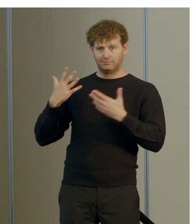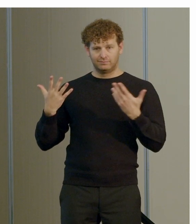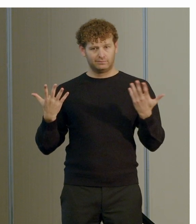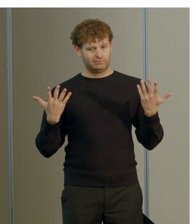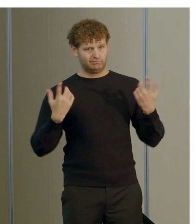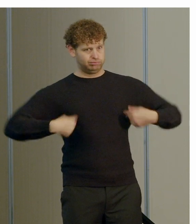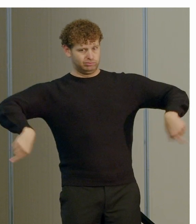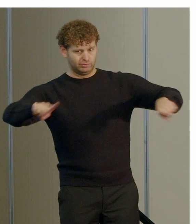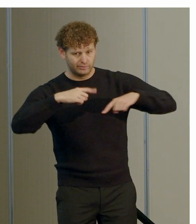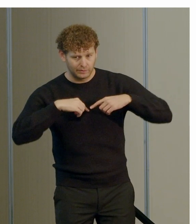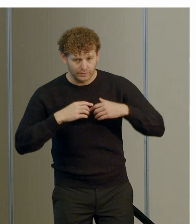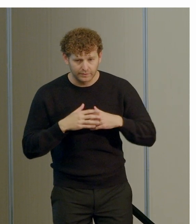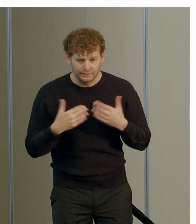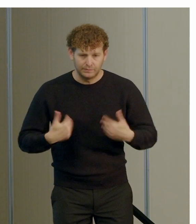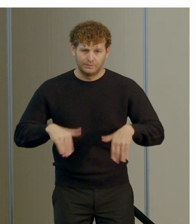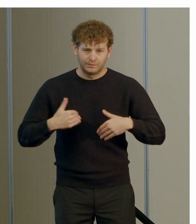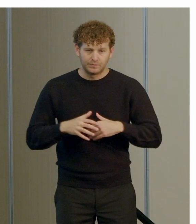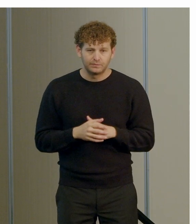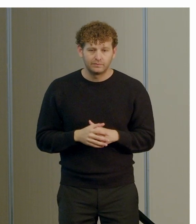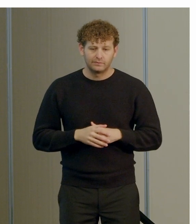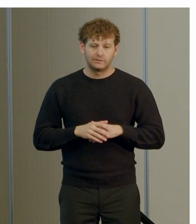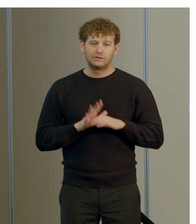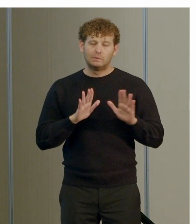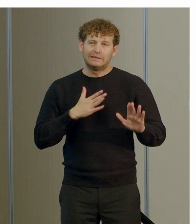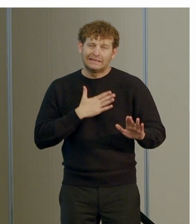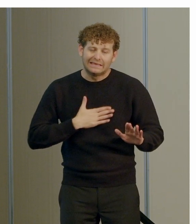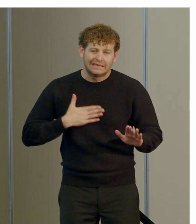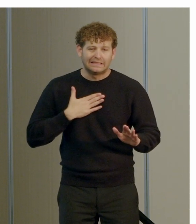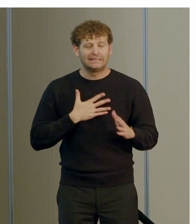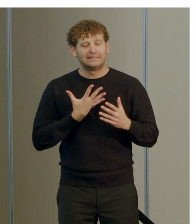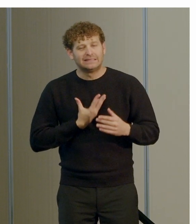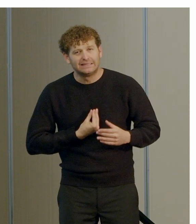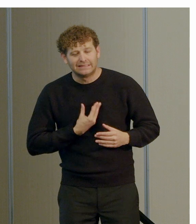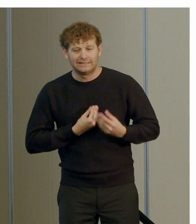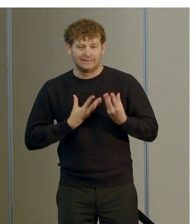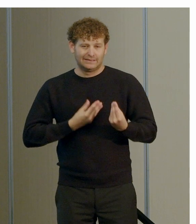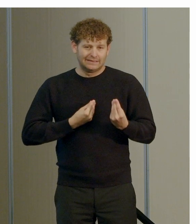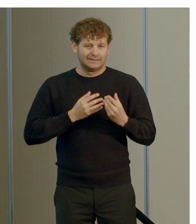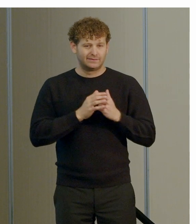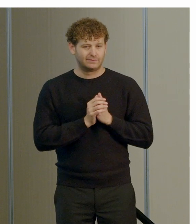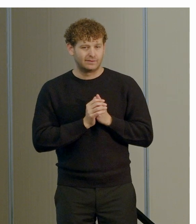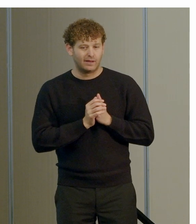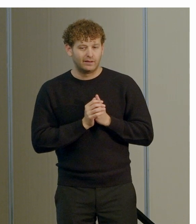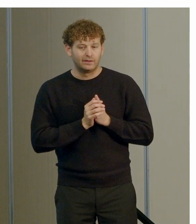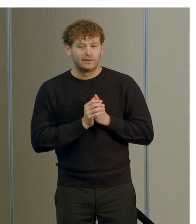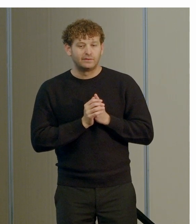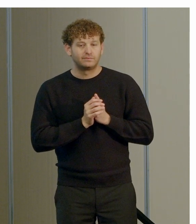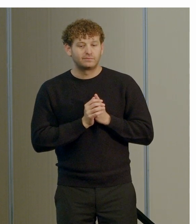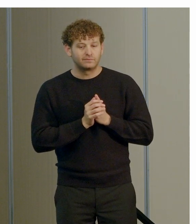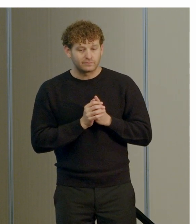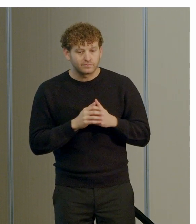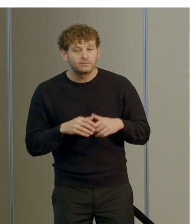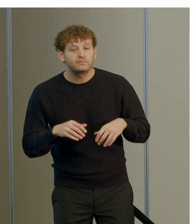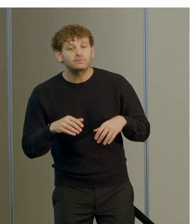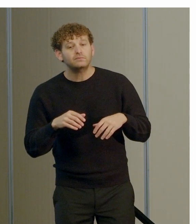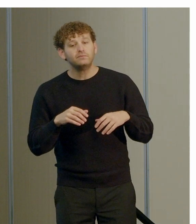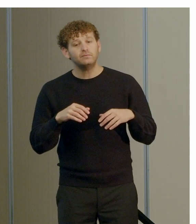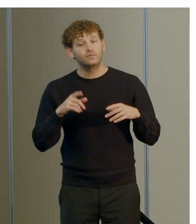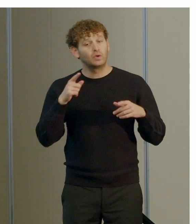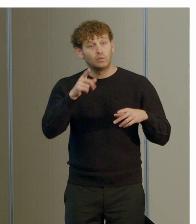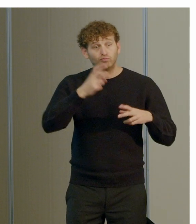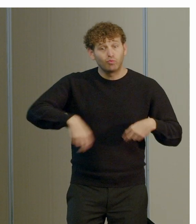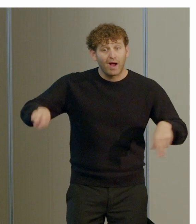am honored to have a couple of colleagues here that were able to travel, but I will say the majority of the